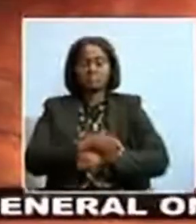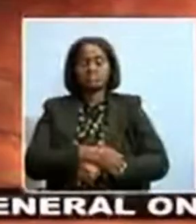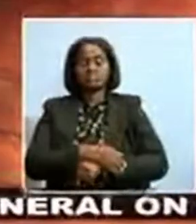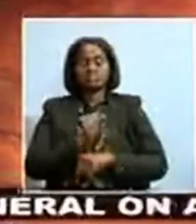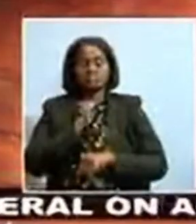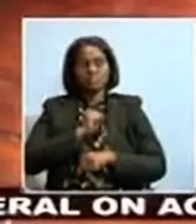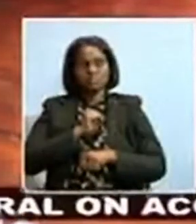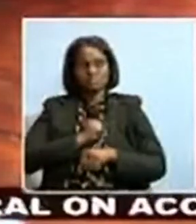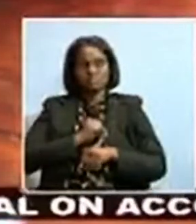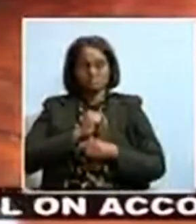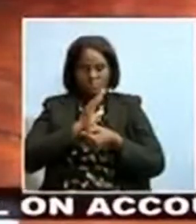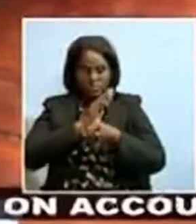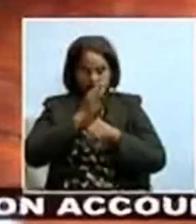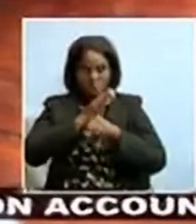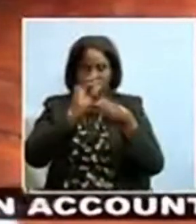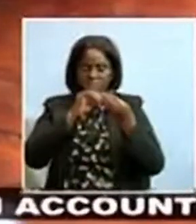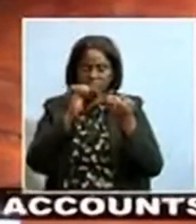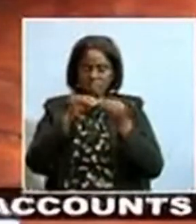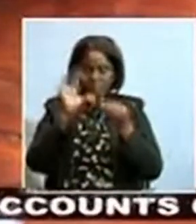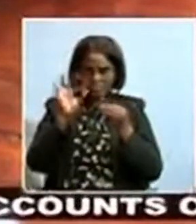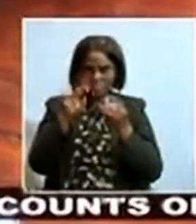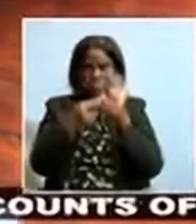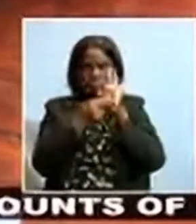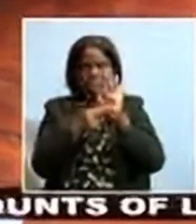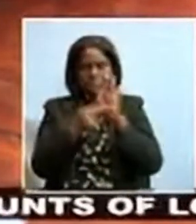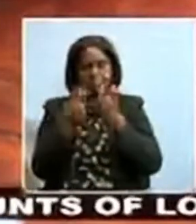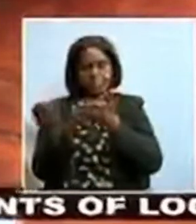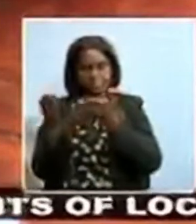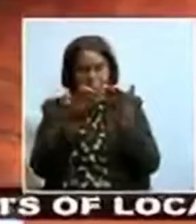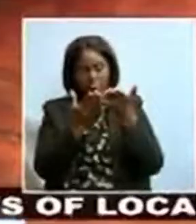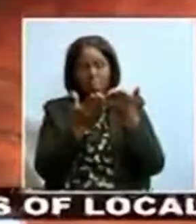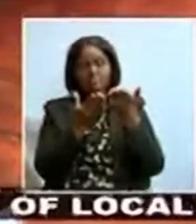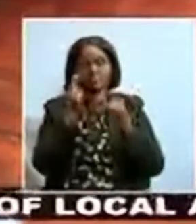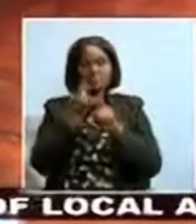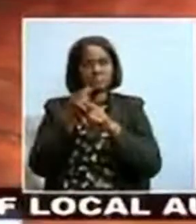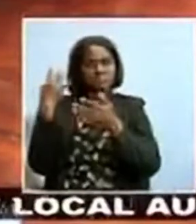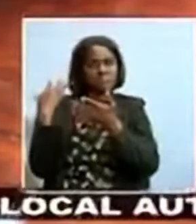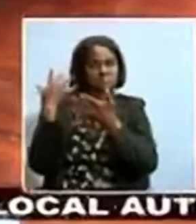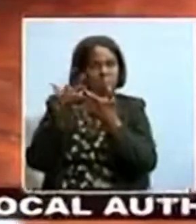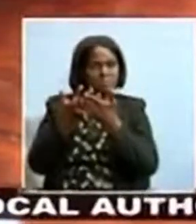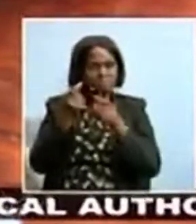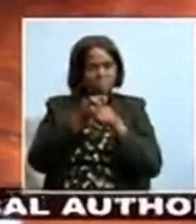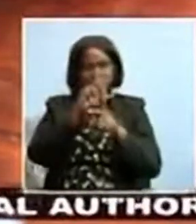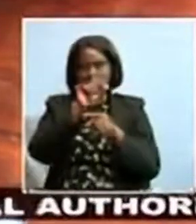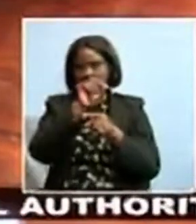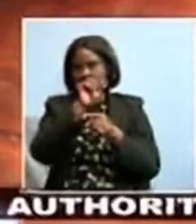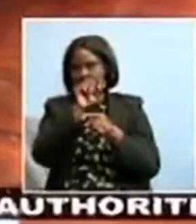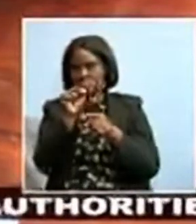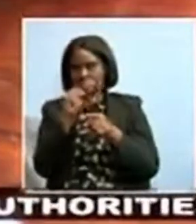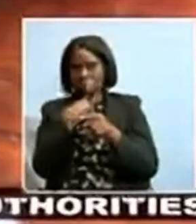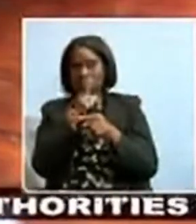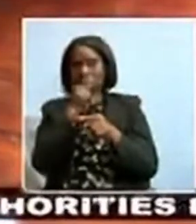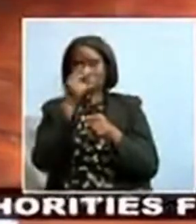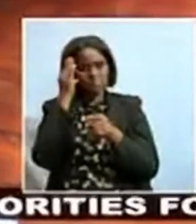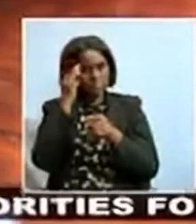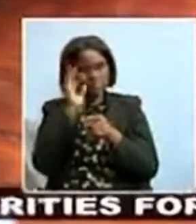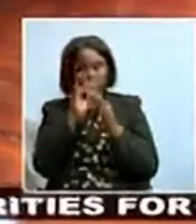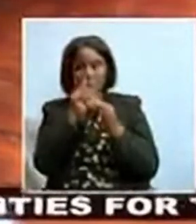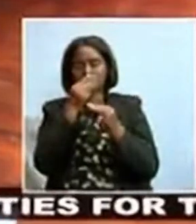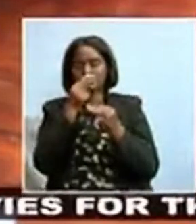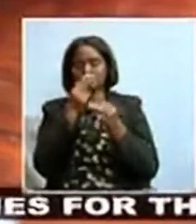in Appendix 9, it is showing the brought forward balance from 2022. I don't know if you have seen the appendix, Chair. The